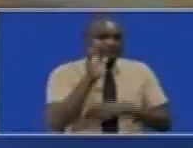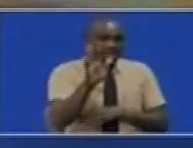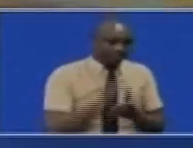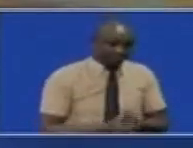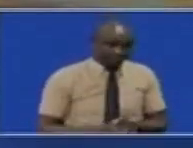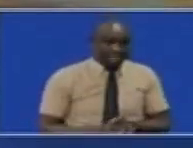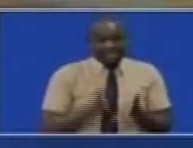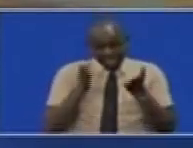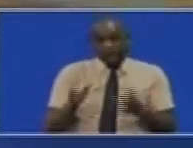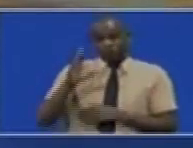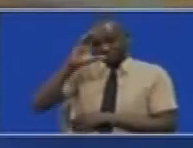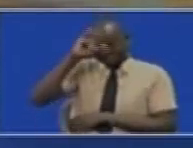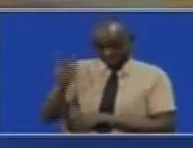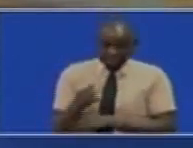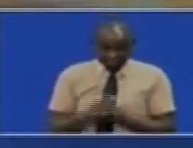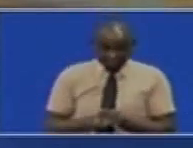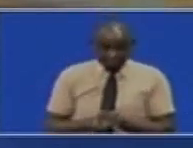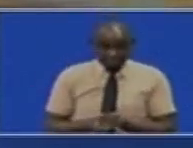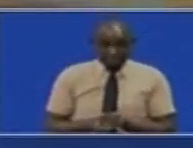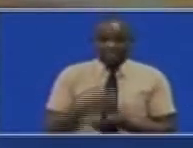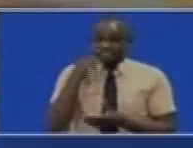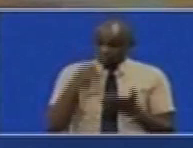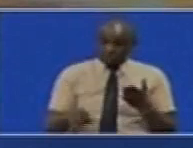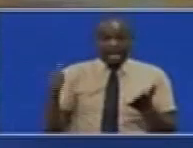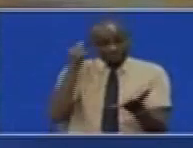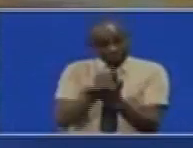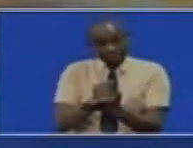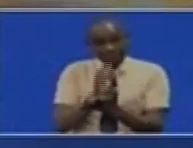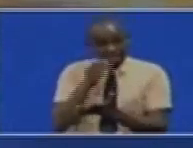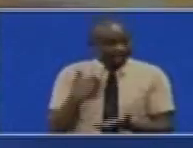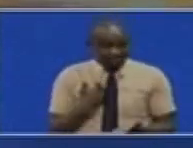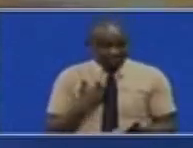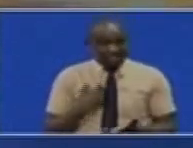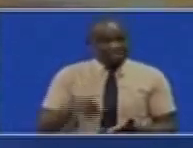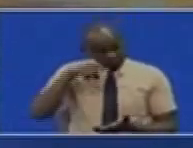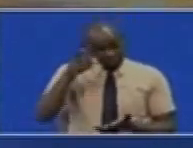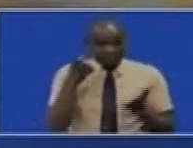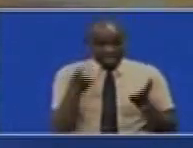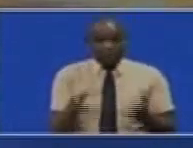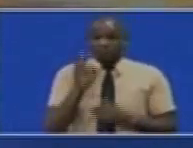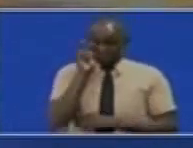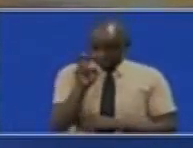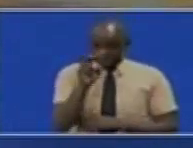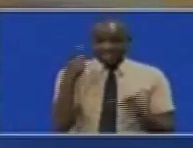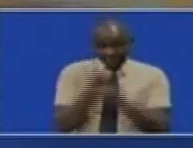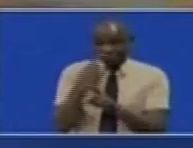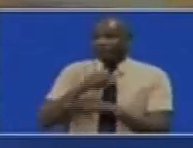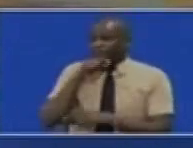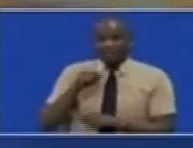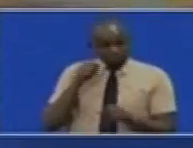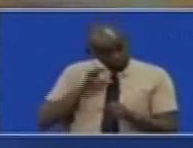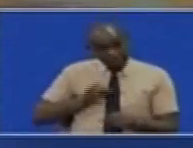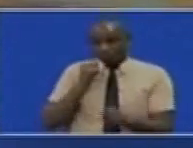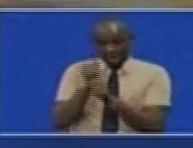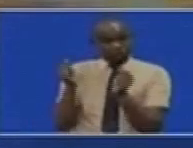For the Chief Justice to have made this appointment, he has already looked at the men and women that he's putting